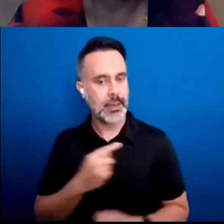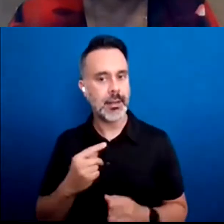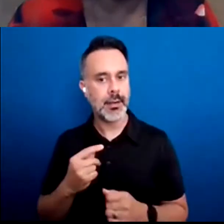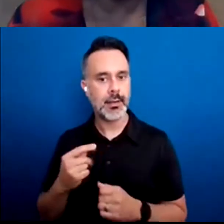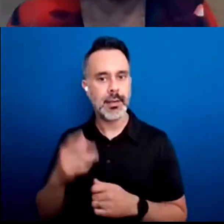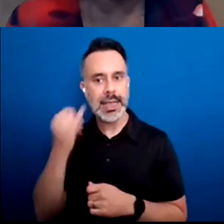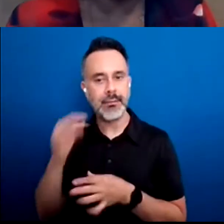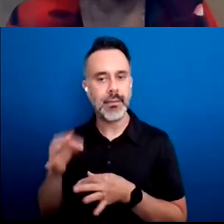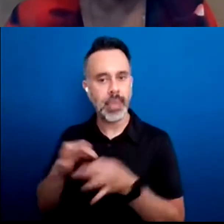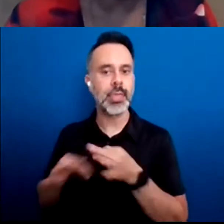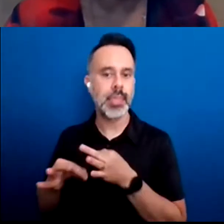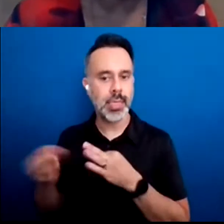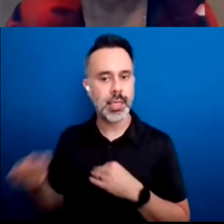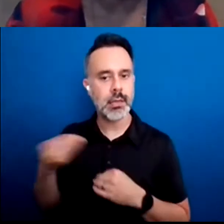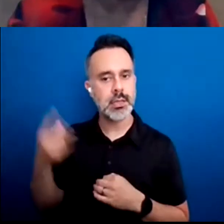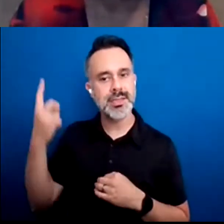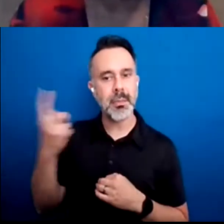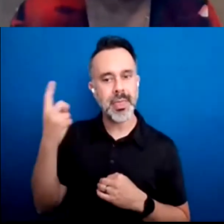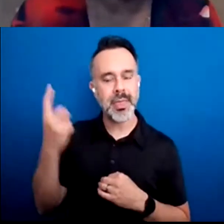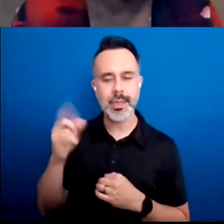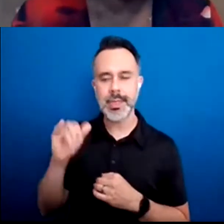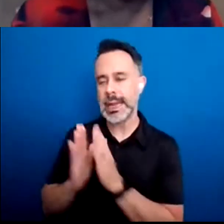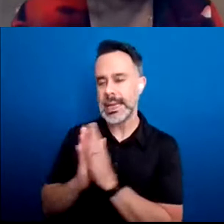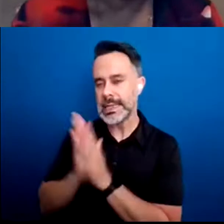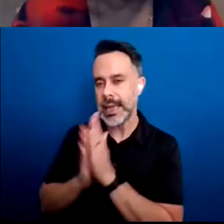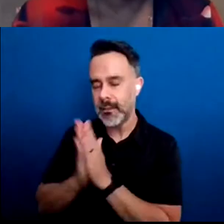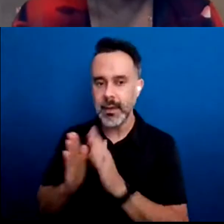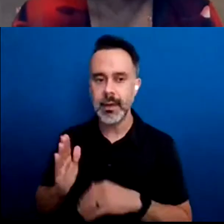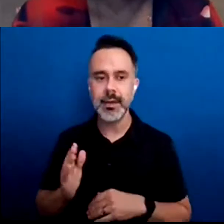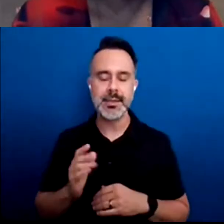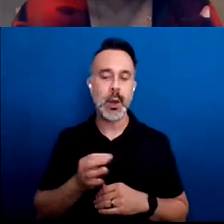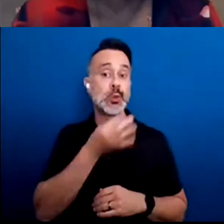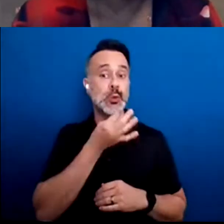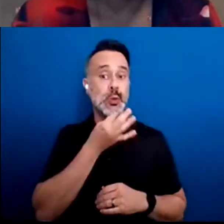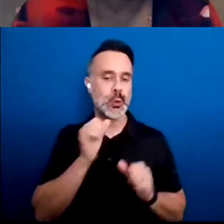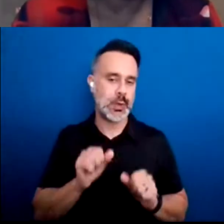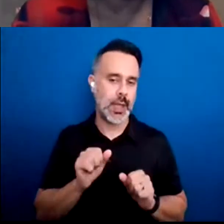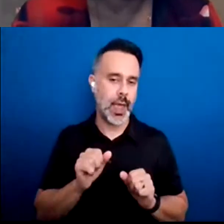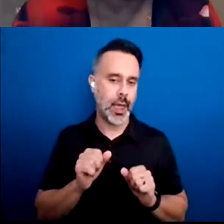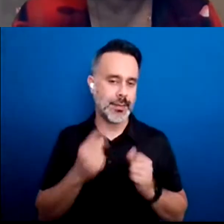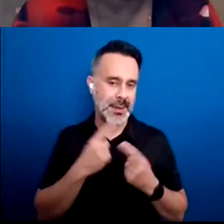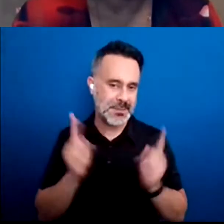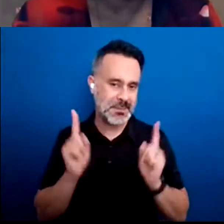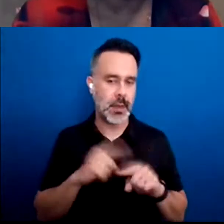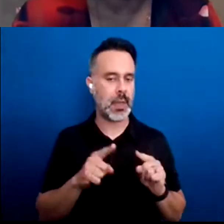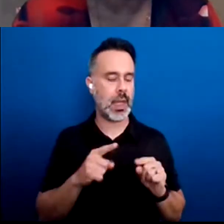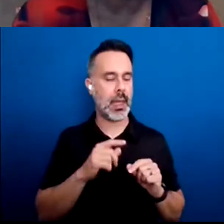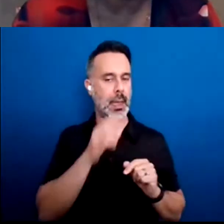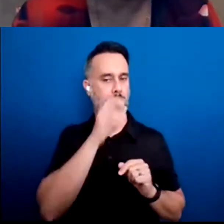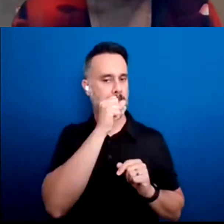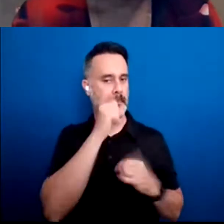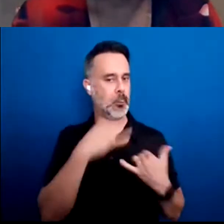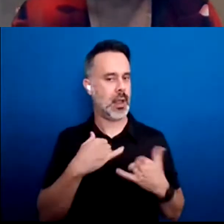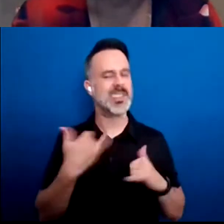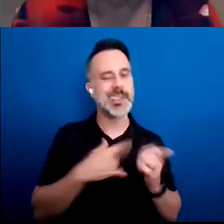soon we'll be able to tell you more about some of the plans that we have. We're still in discussions with many of our partners to see how to do